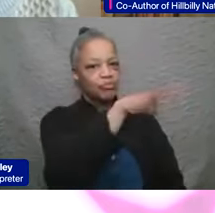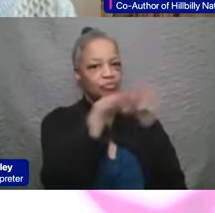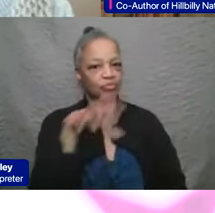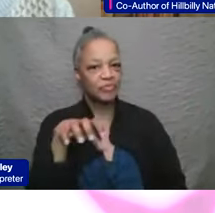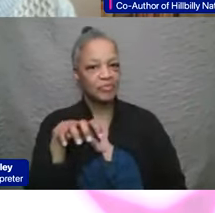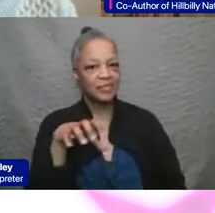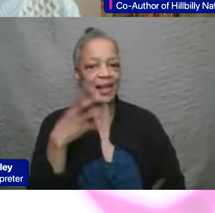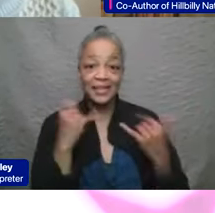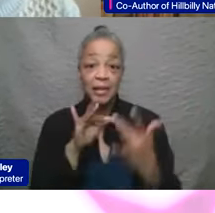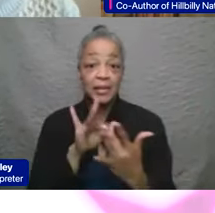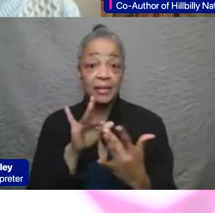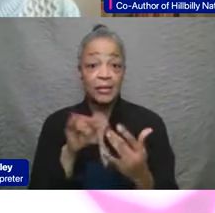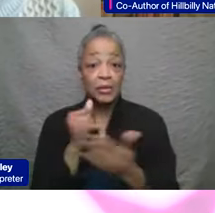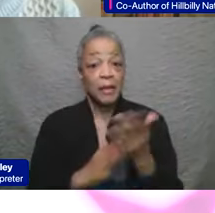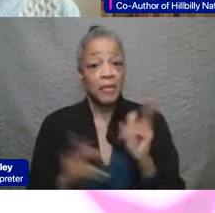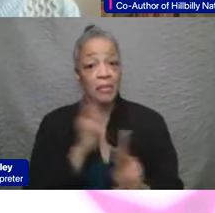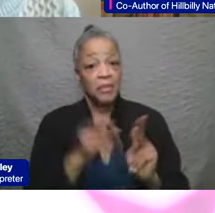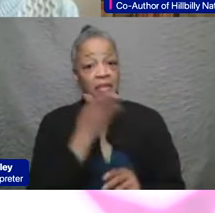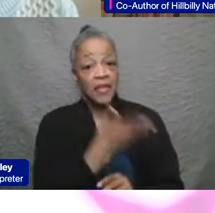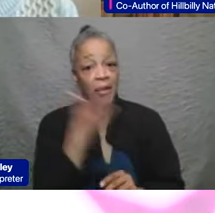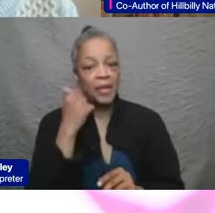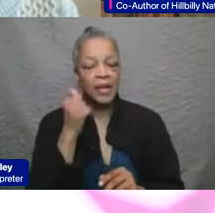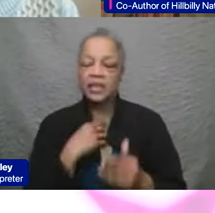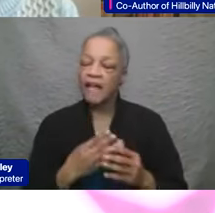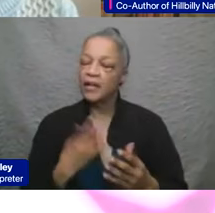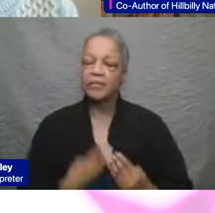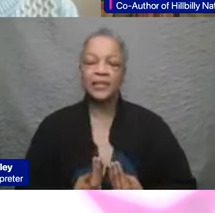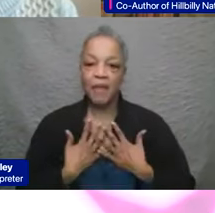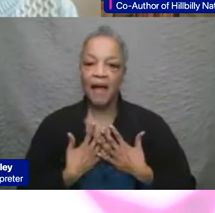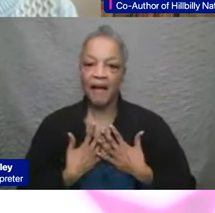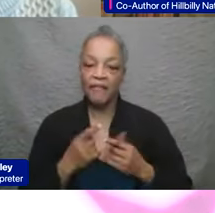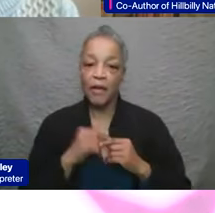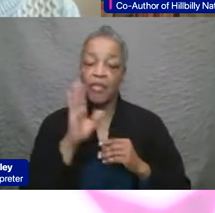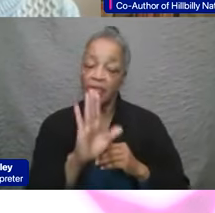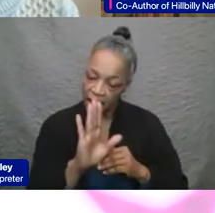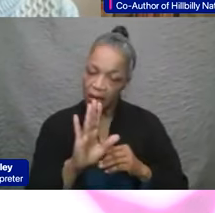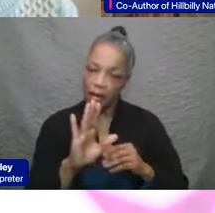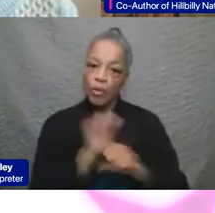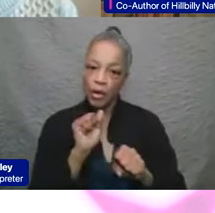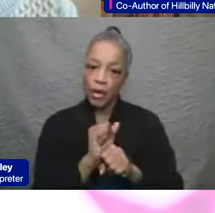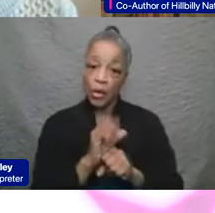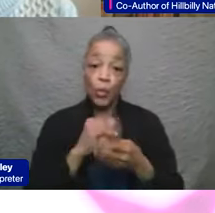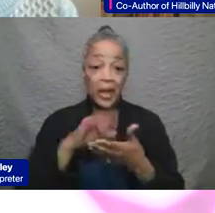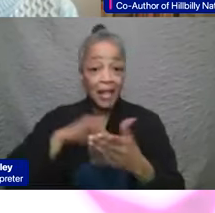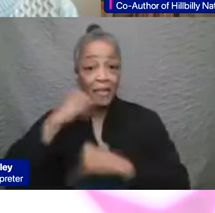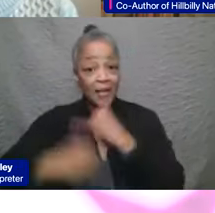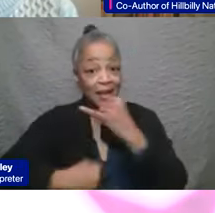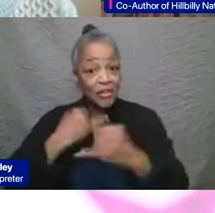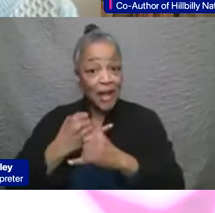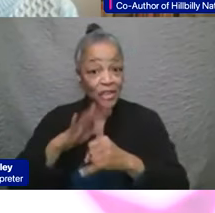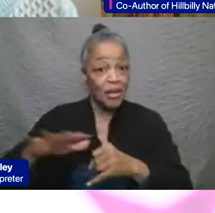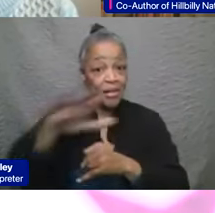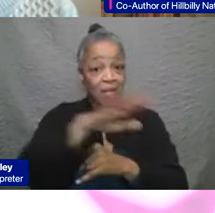still stay in touch with some of those people because I was so inspired by them. So we can learn internationally. And